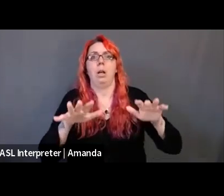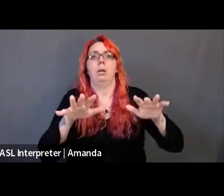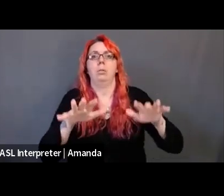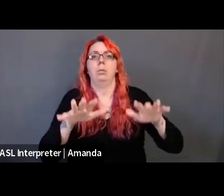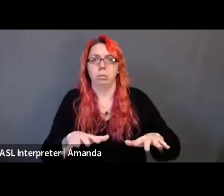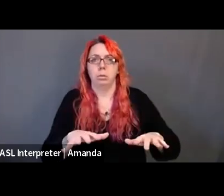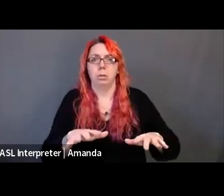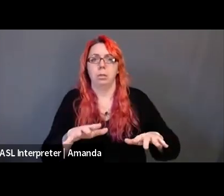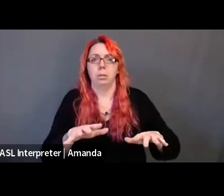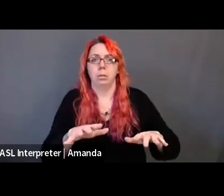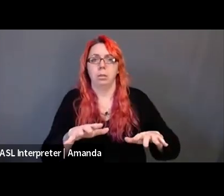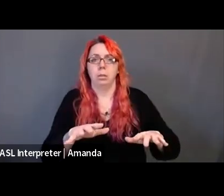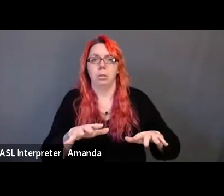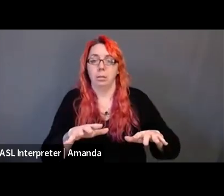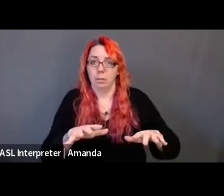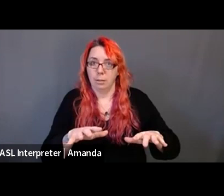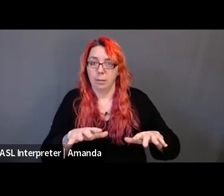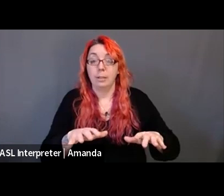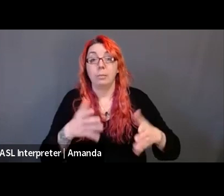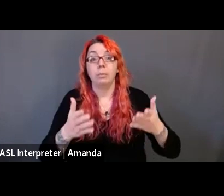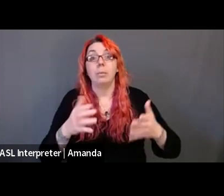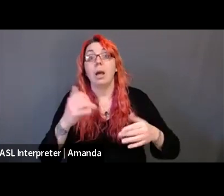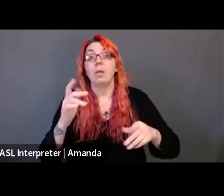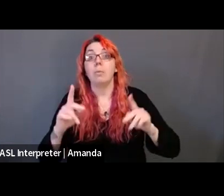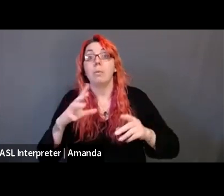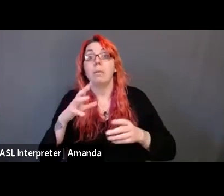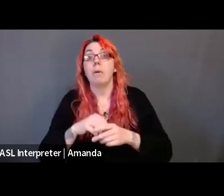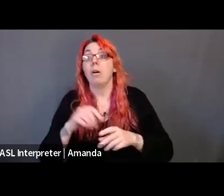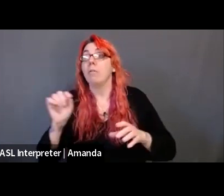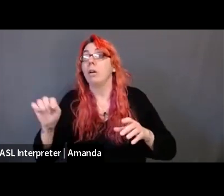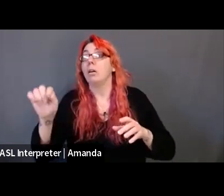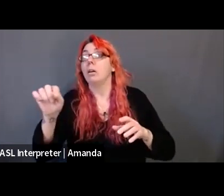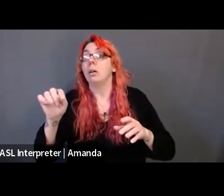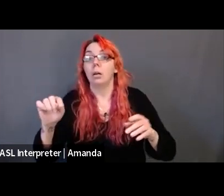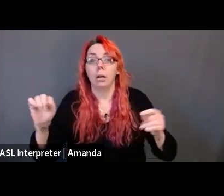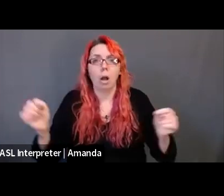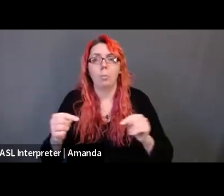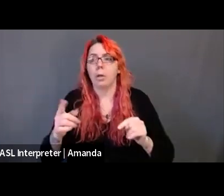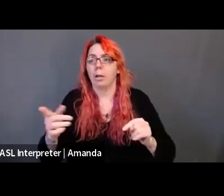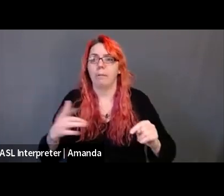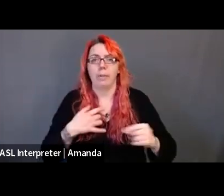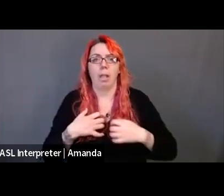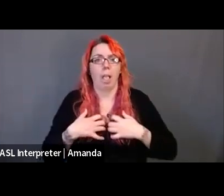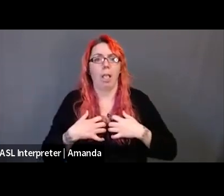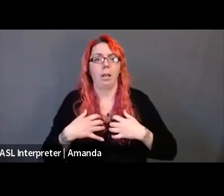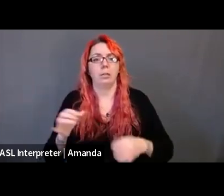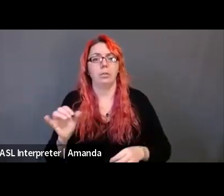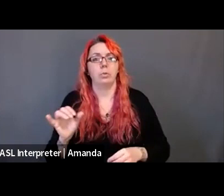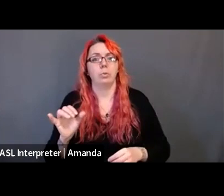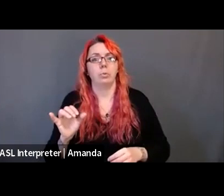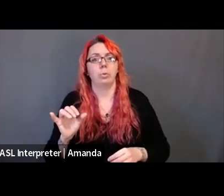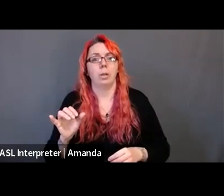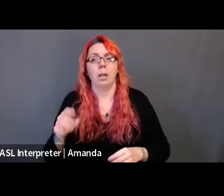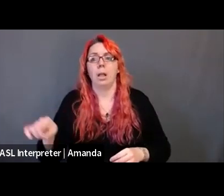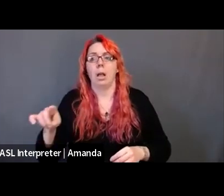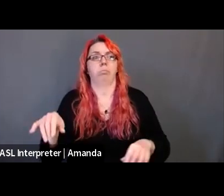other participants that are being harmed by this situation to feel like, oh, I can't, I have no recourse